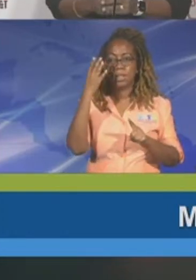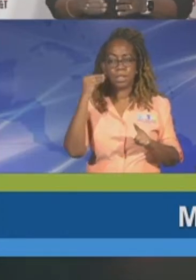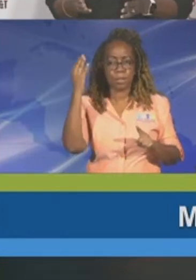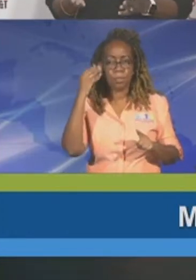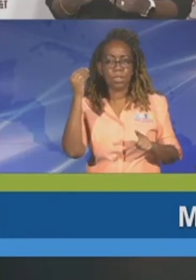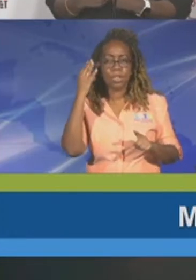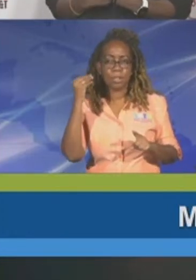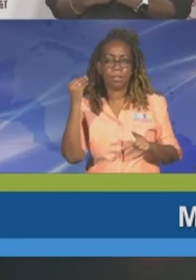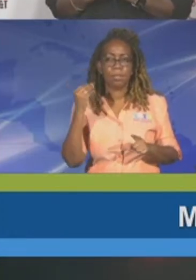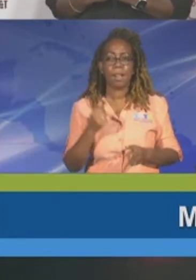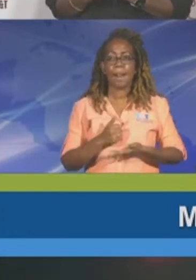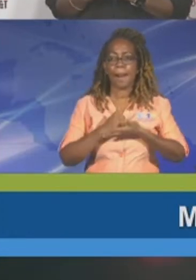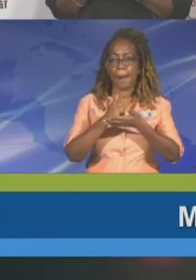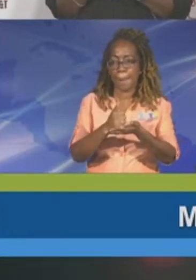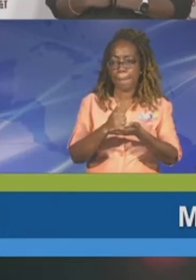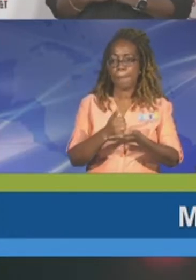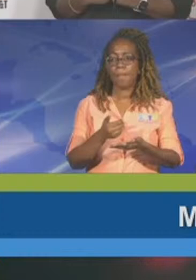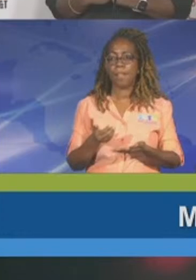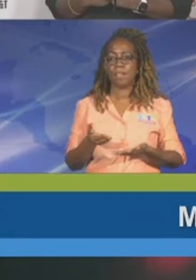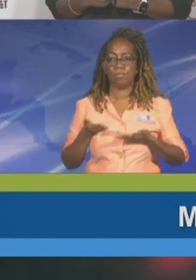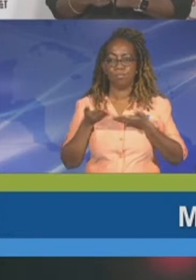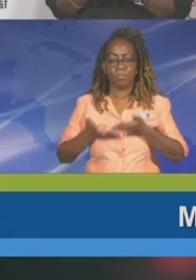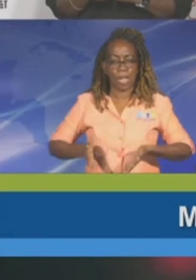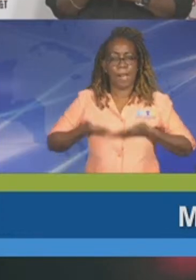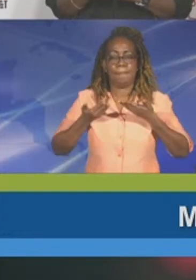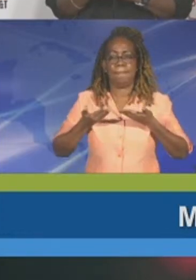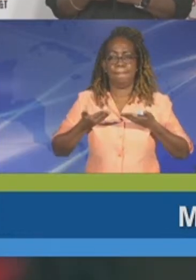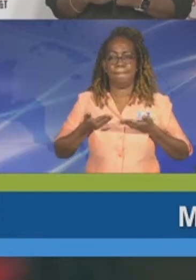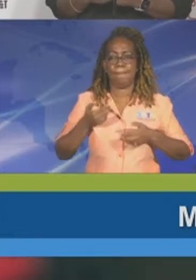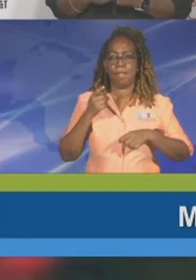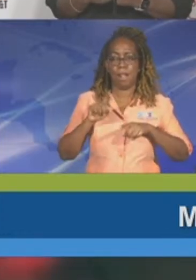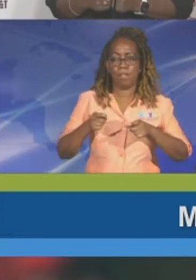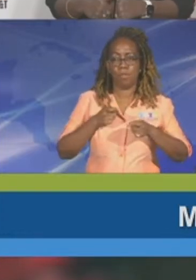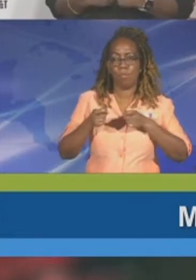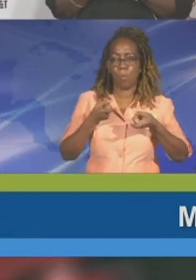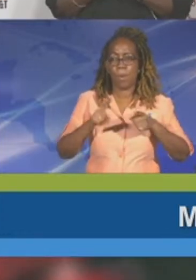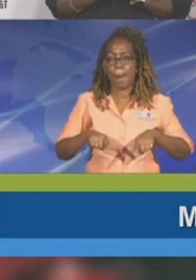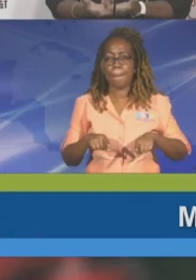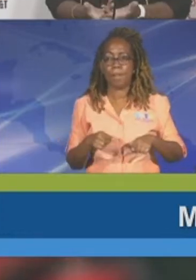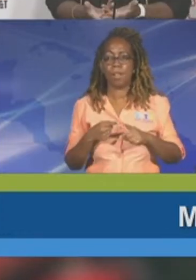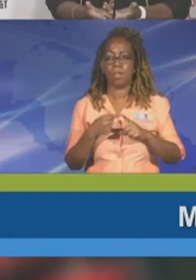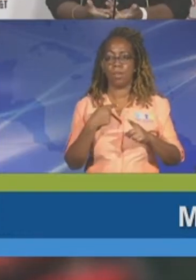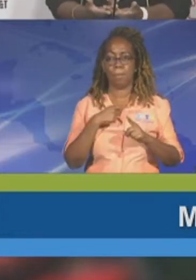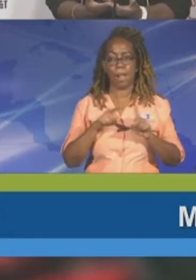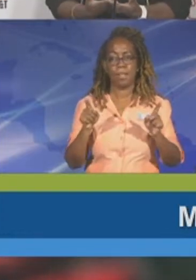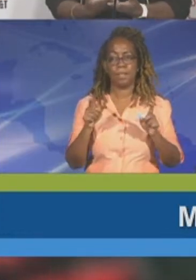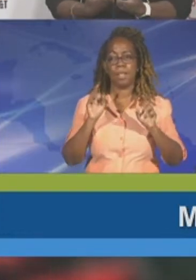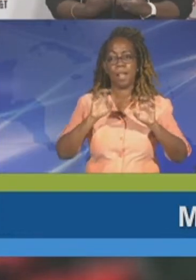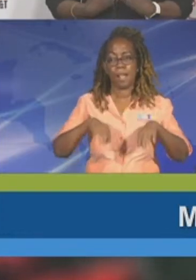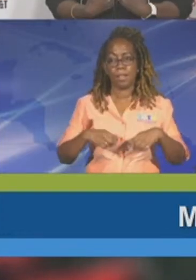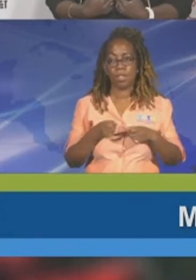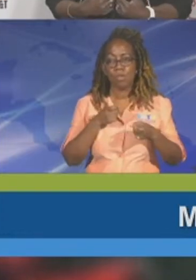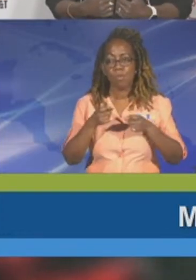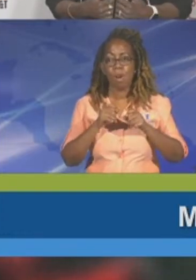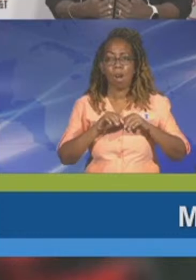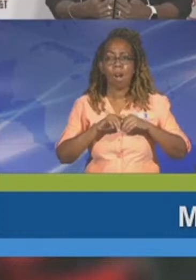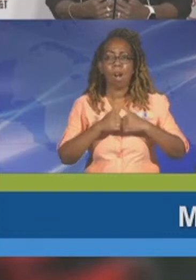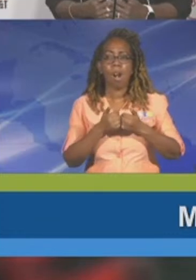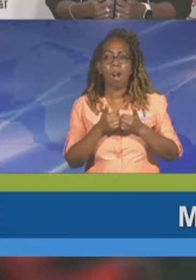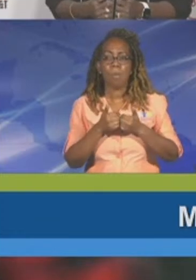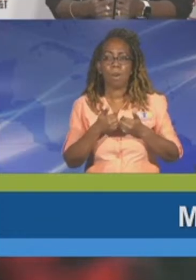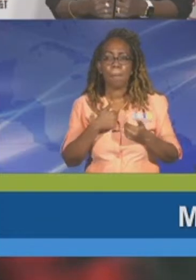I always tell people we can't control what comes at us, but what we can control is how we respond to it. So it's